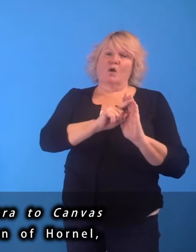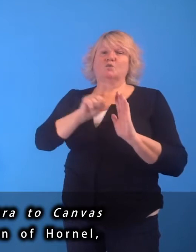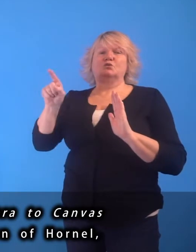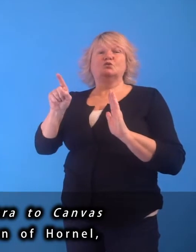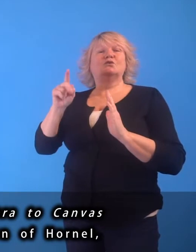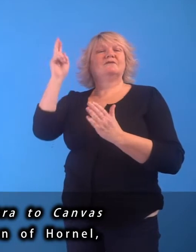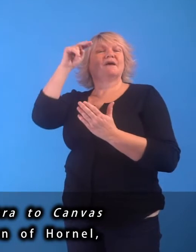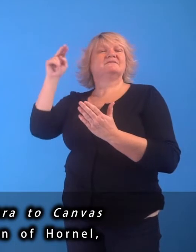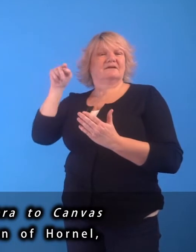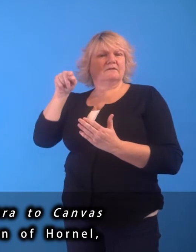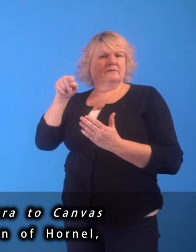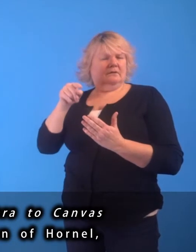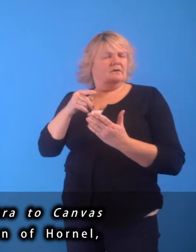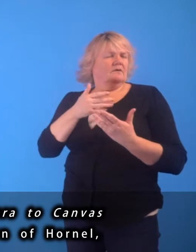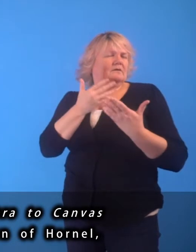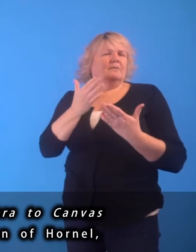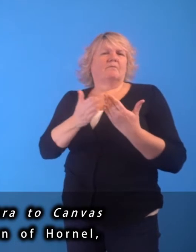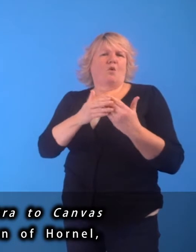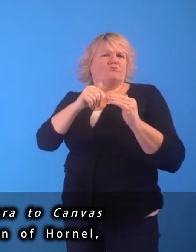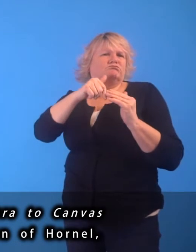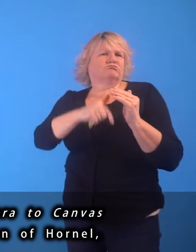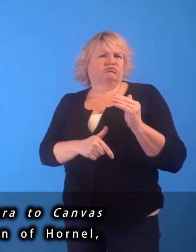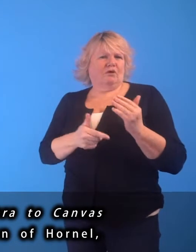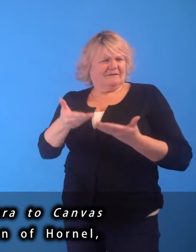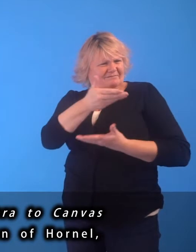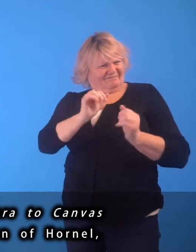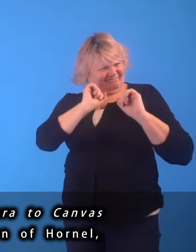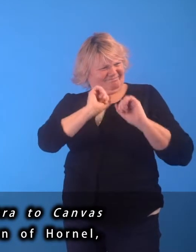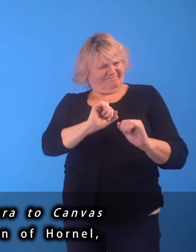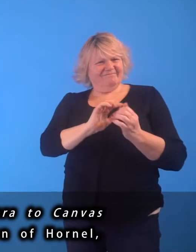to Canvas, contains more in-depth